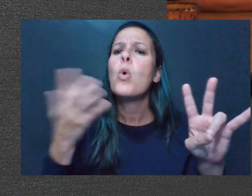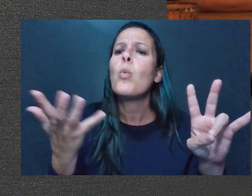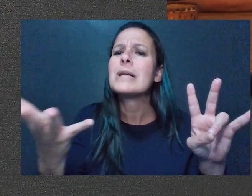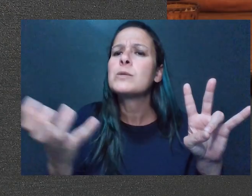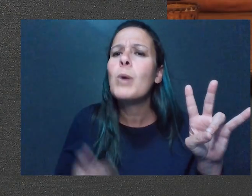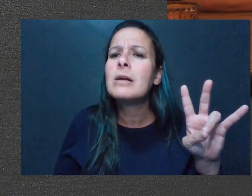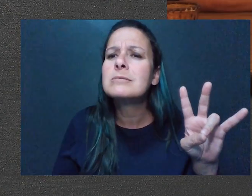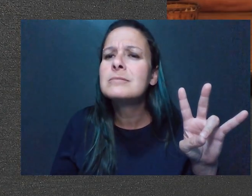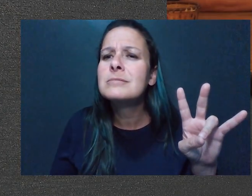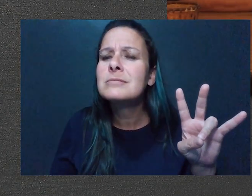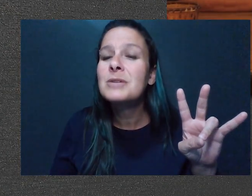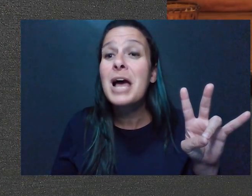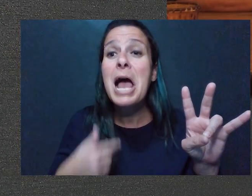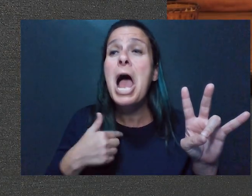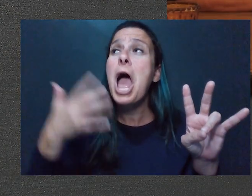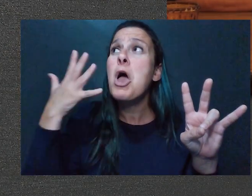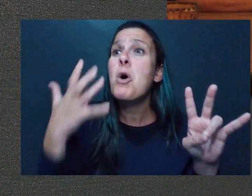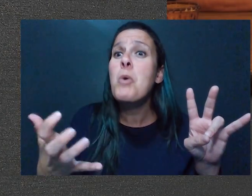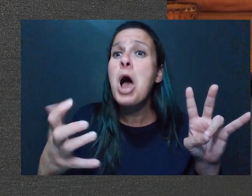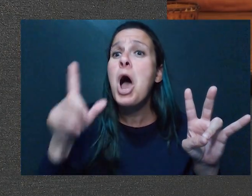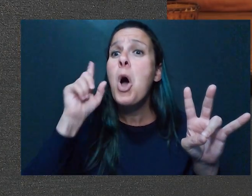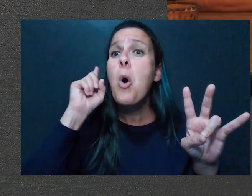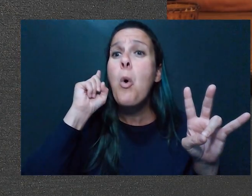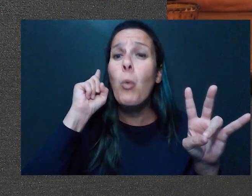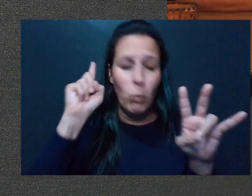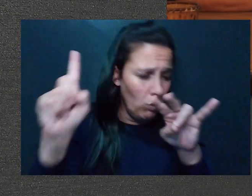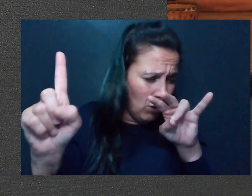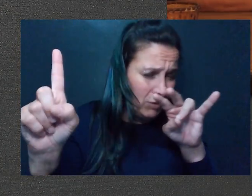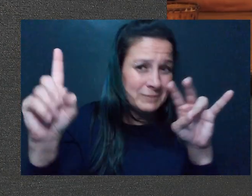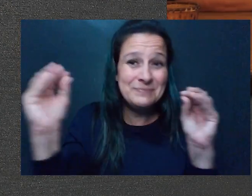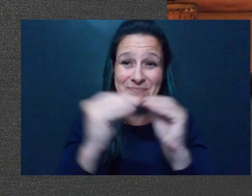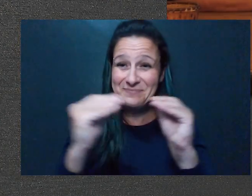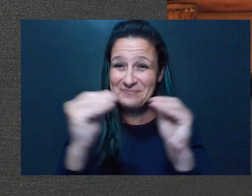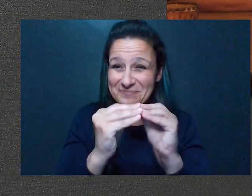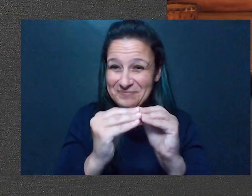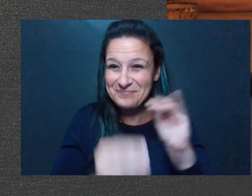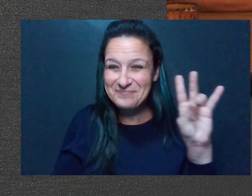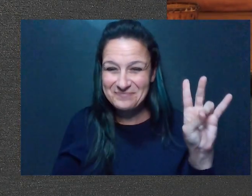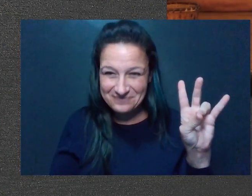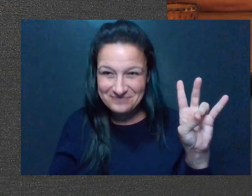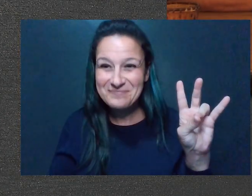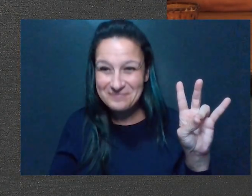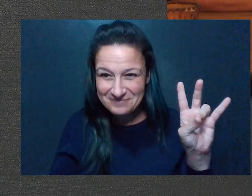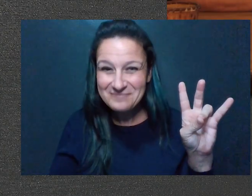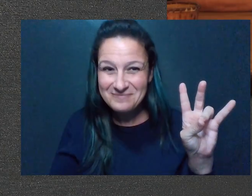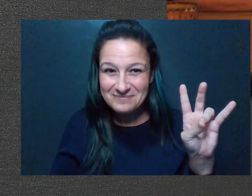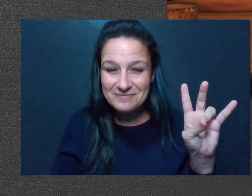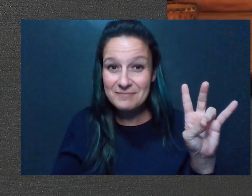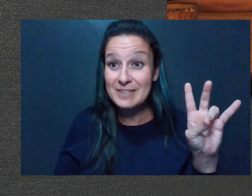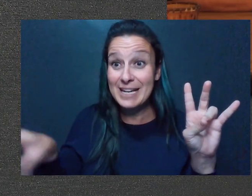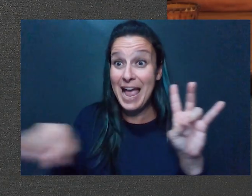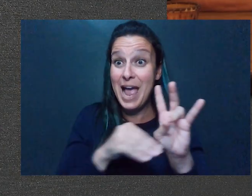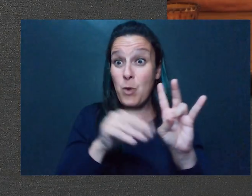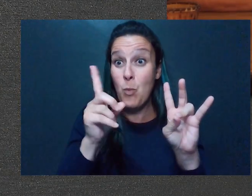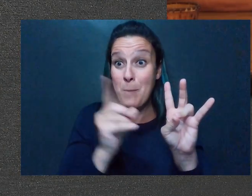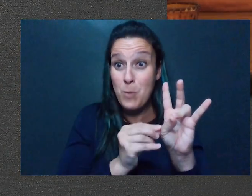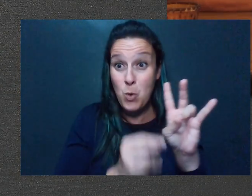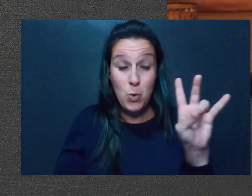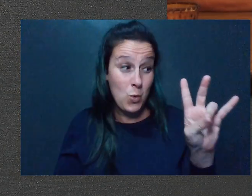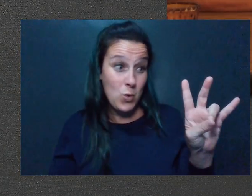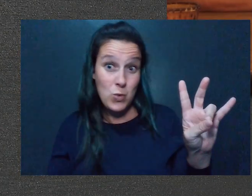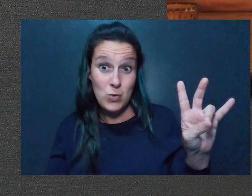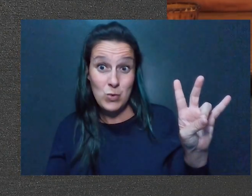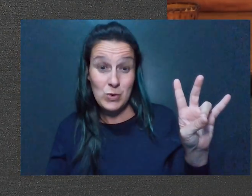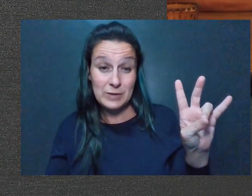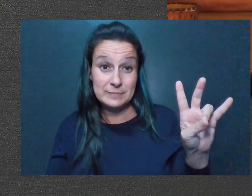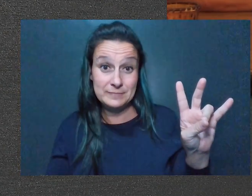say? I want one more. Right. So let's add one more.